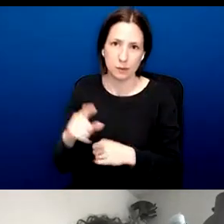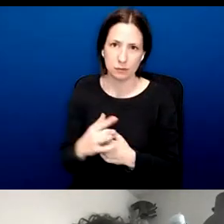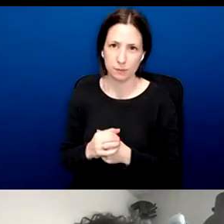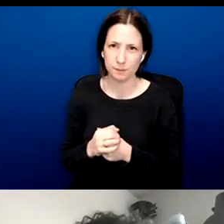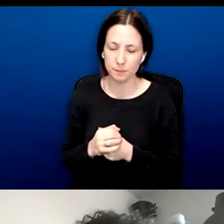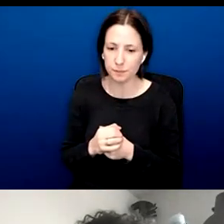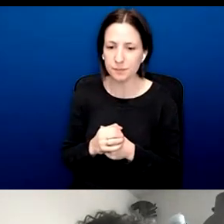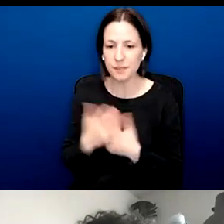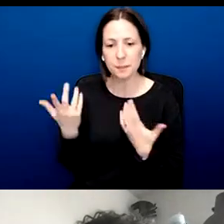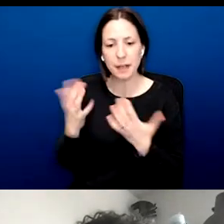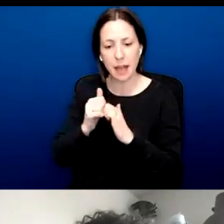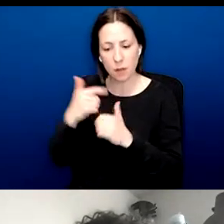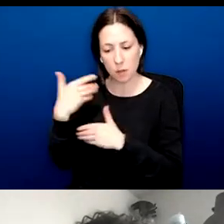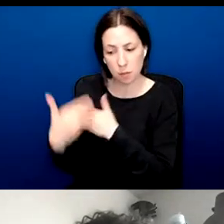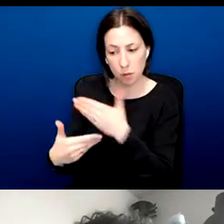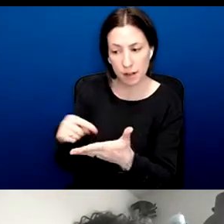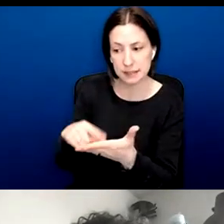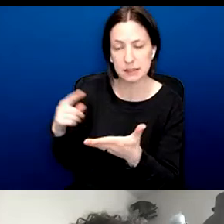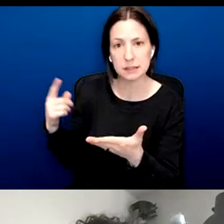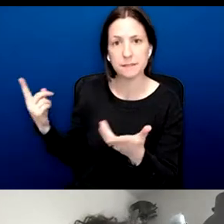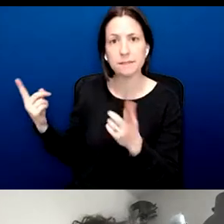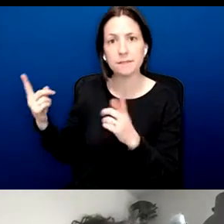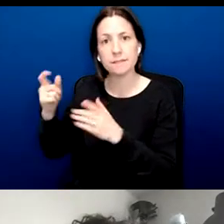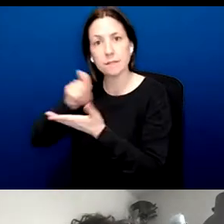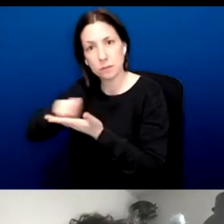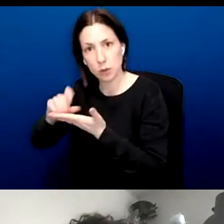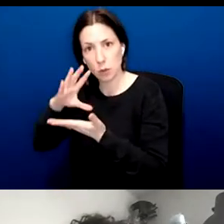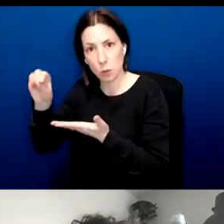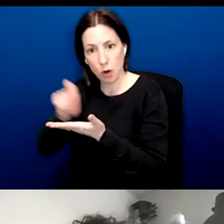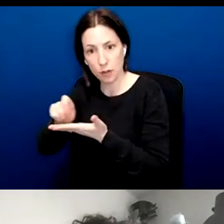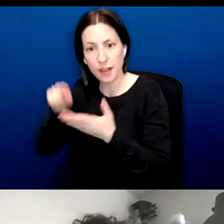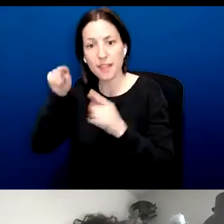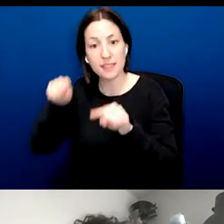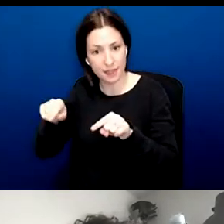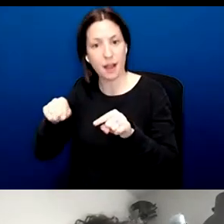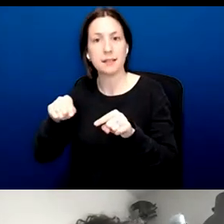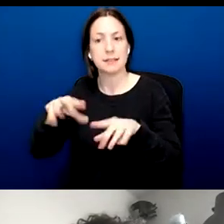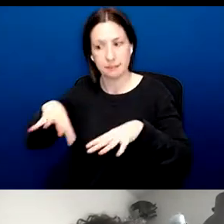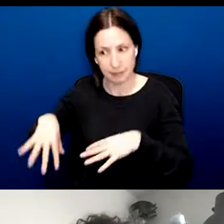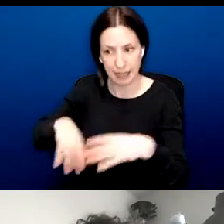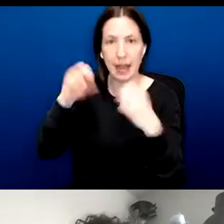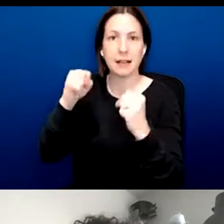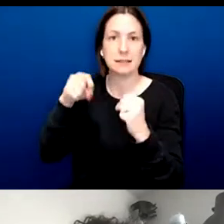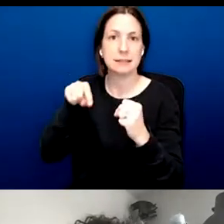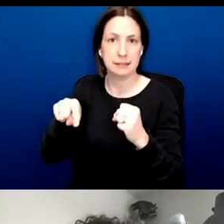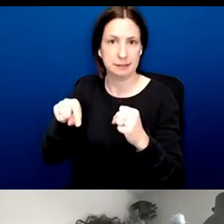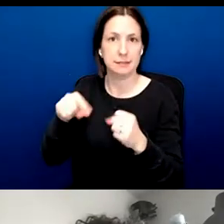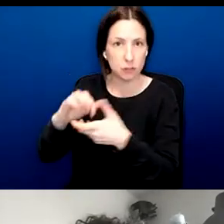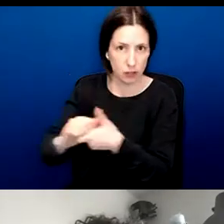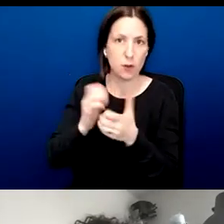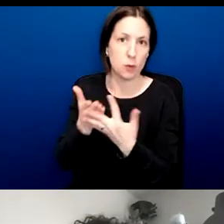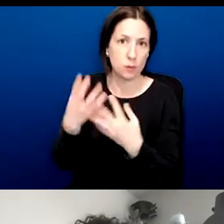of co-authorship is an instance of enacting solidarity through methodology, and